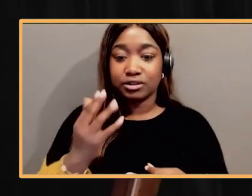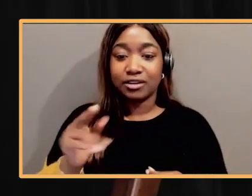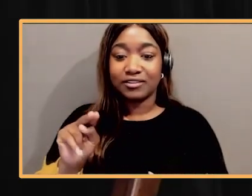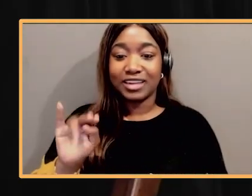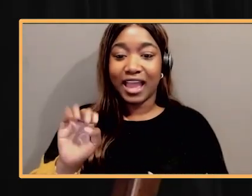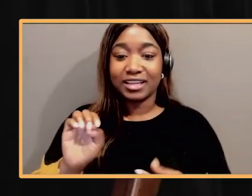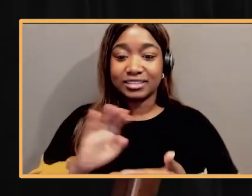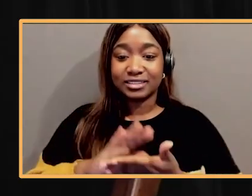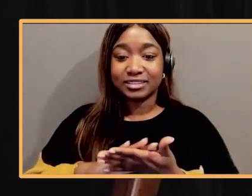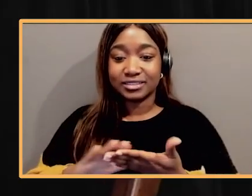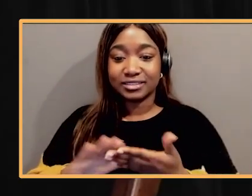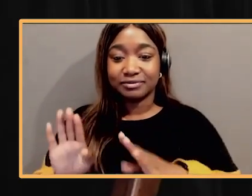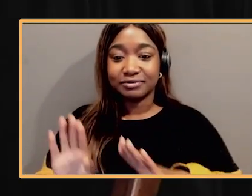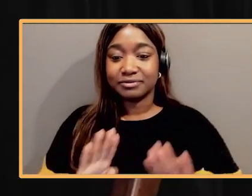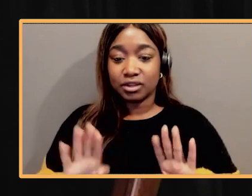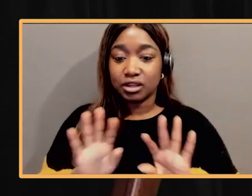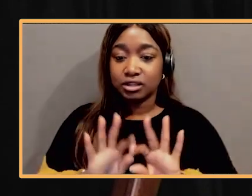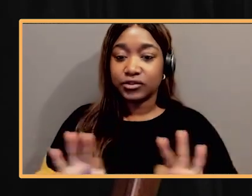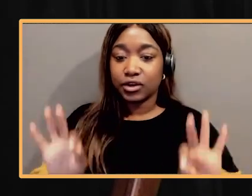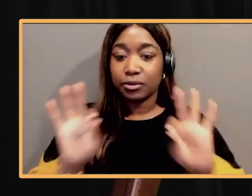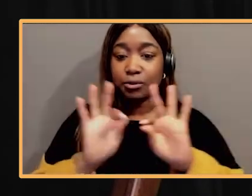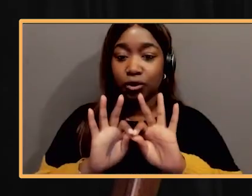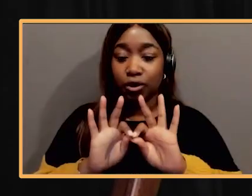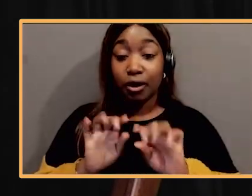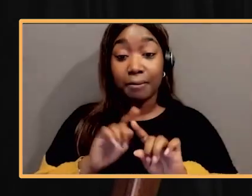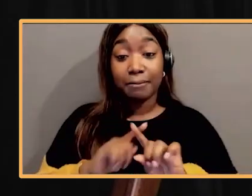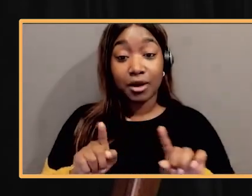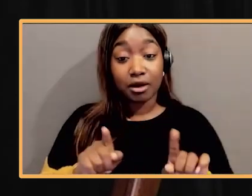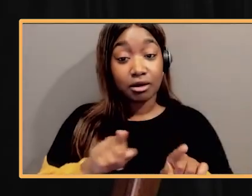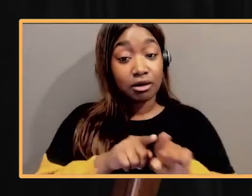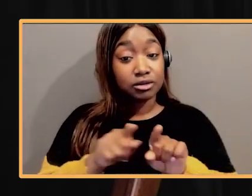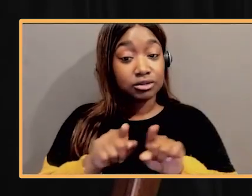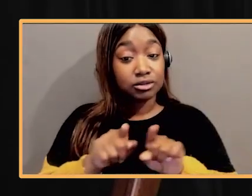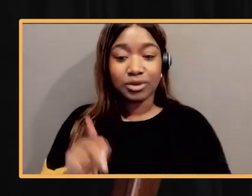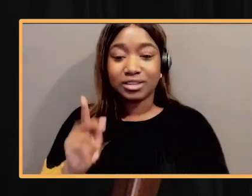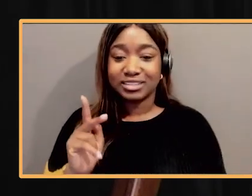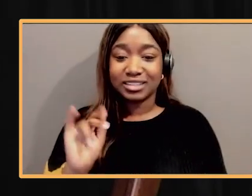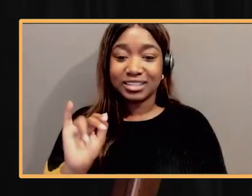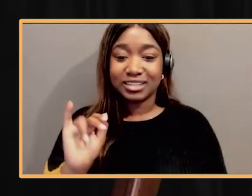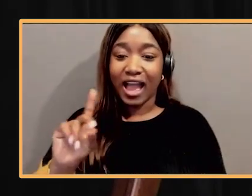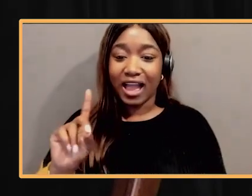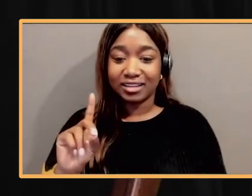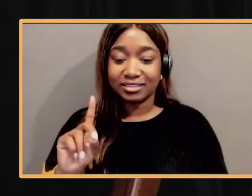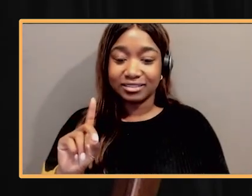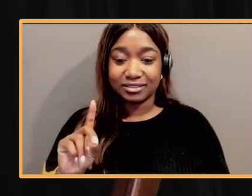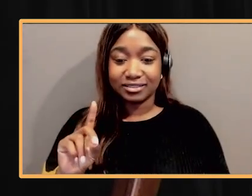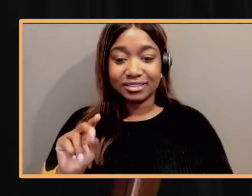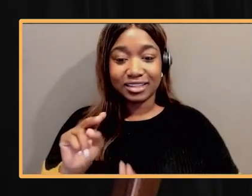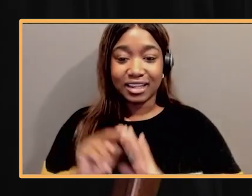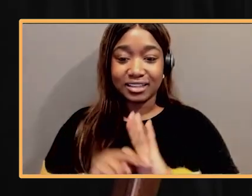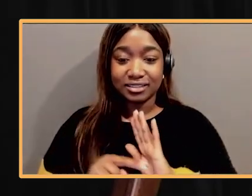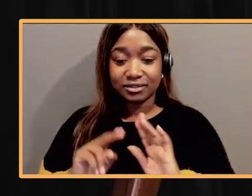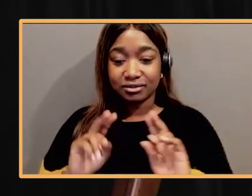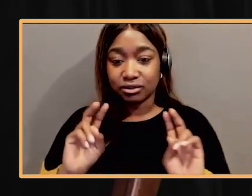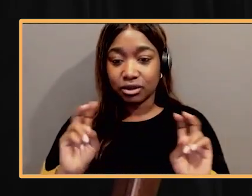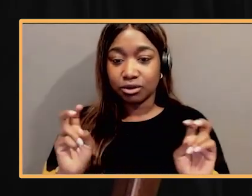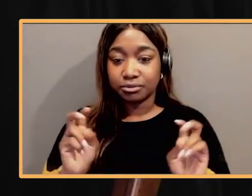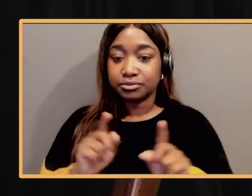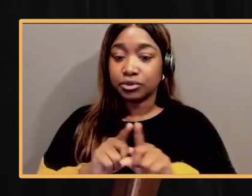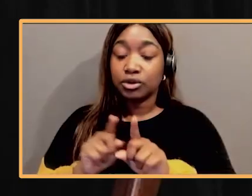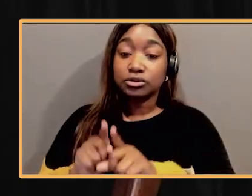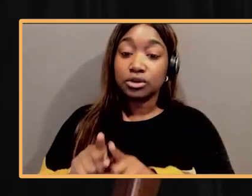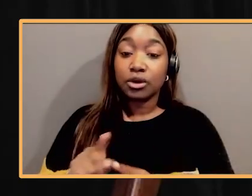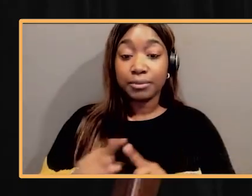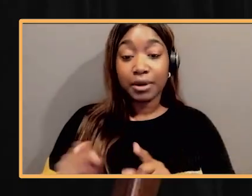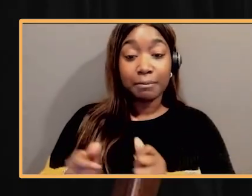niceness was very important, but so was kindness, and sometimes to the point of not sometimes, mostly